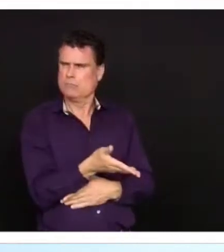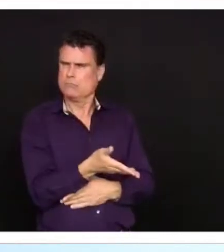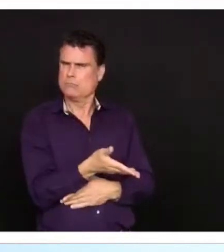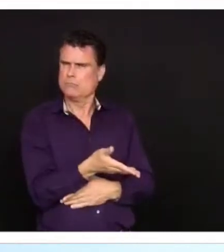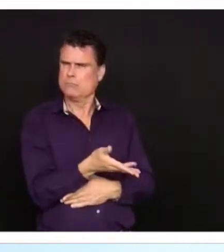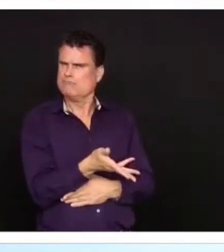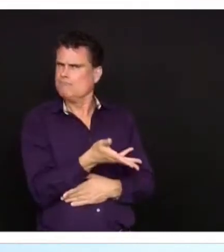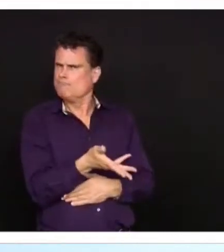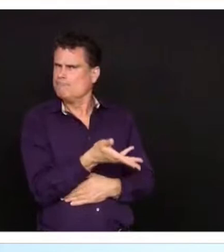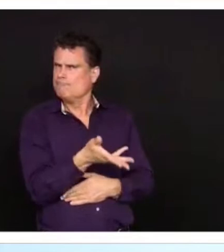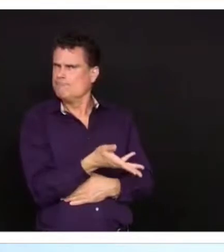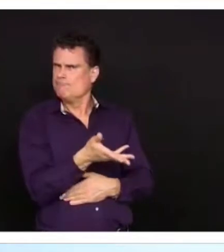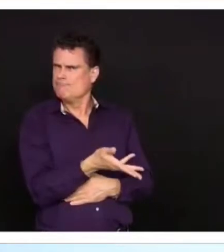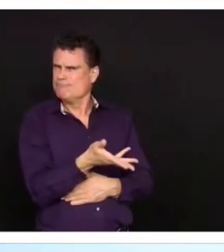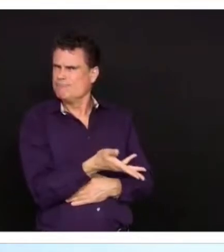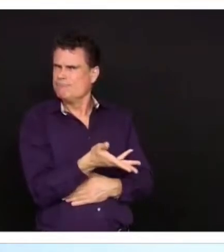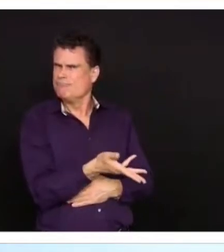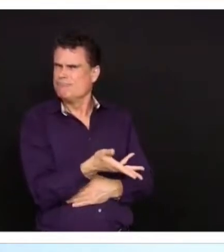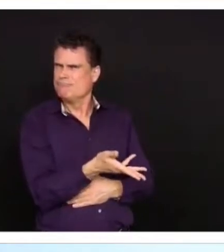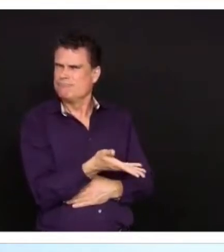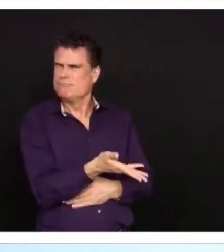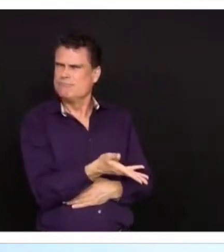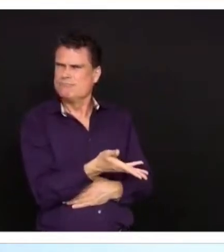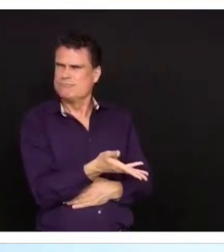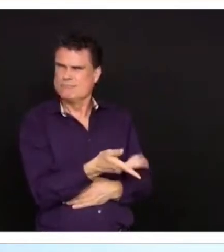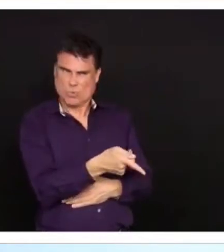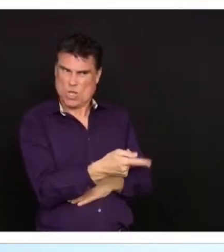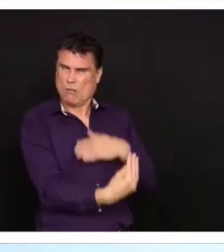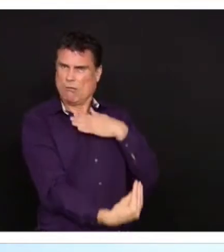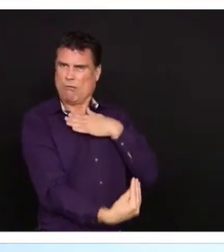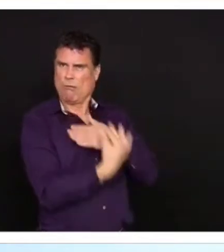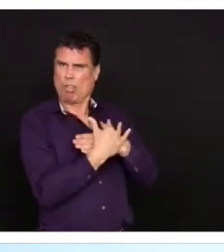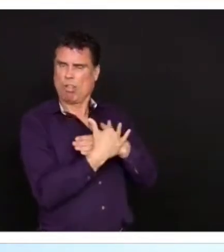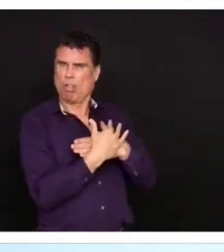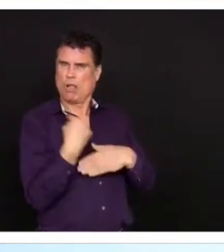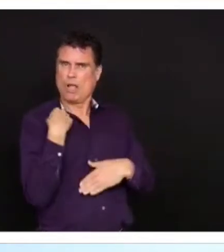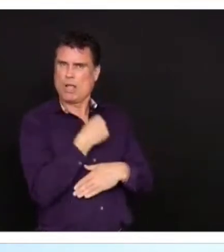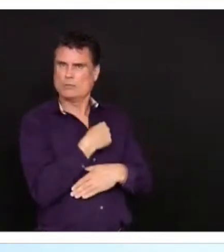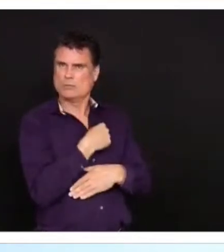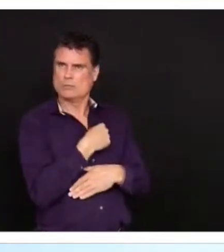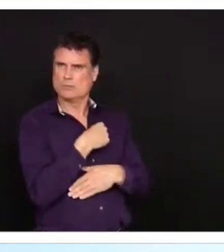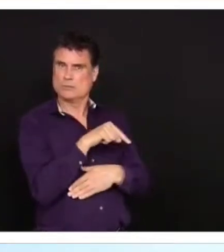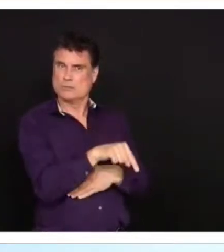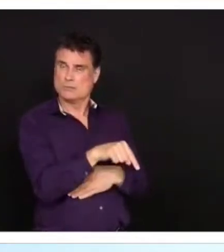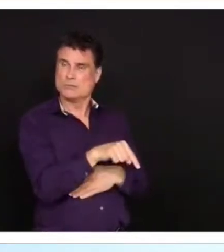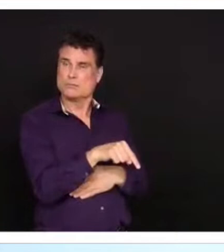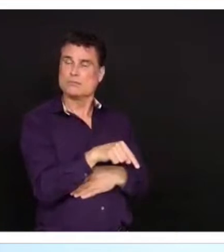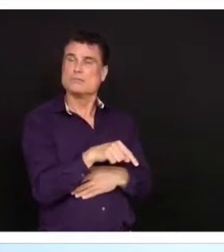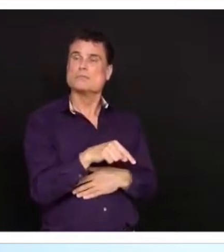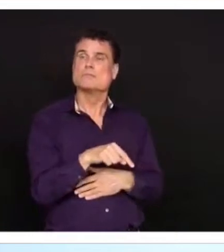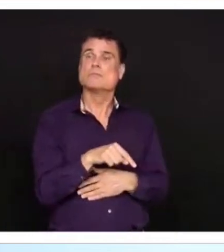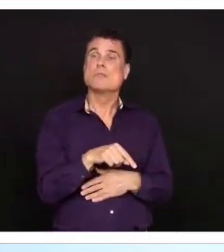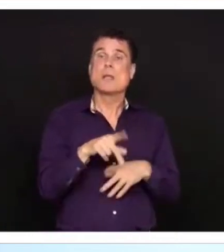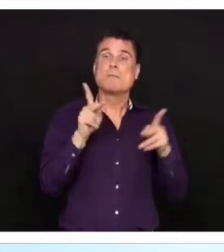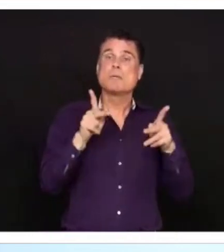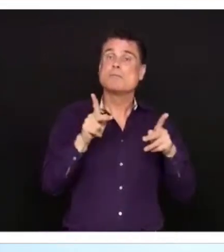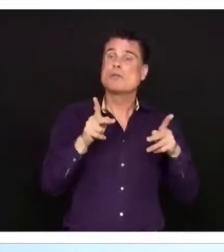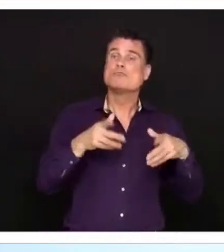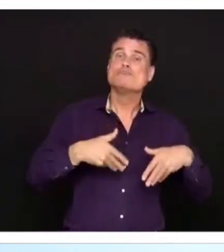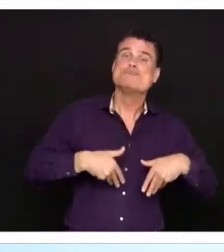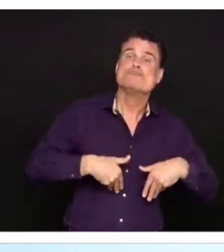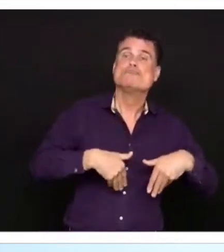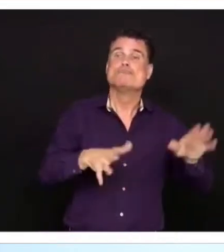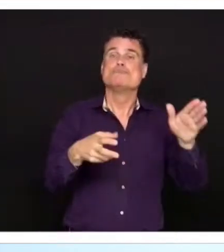they going to be flying again? Are people going to be traveling again? I believe so. I don't think, and I'm somebody who really loves